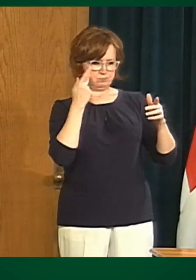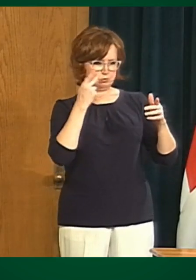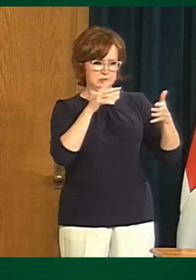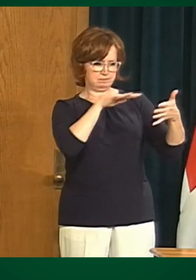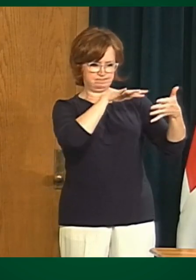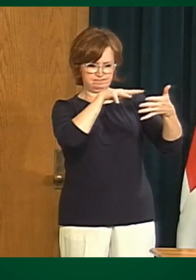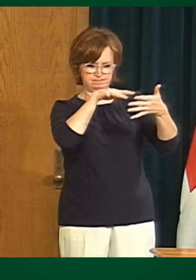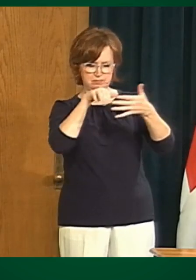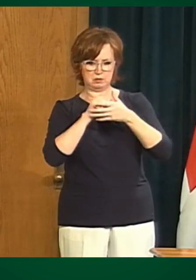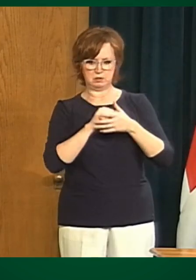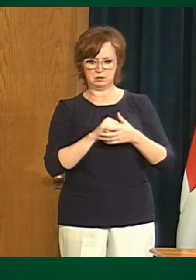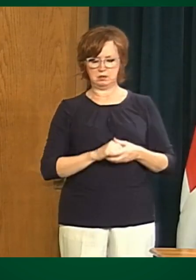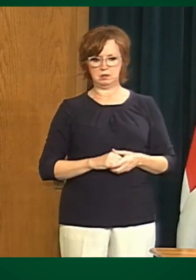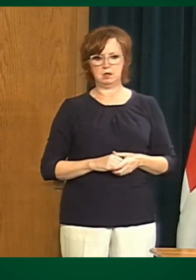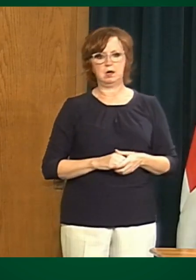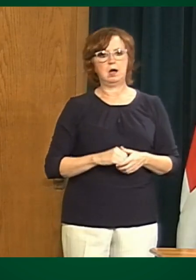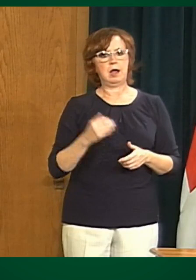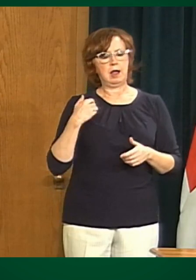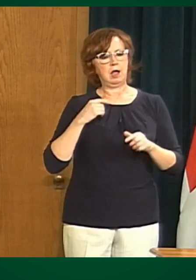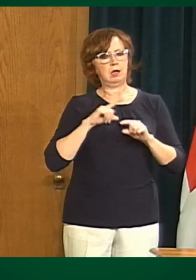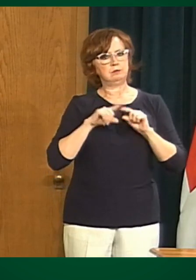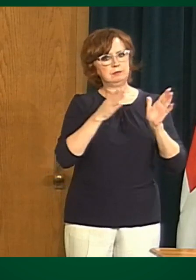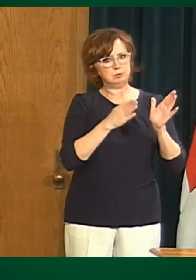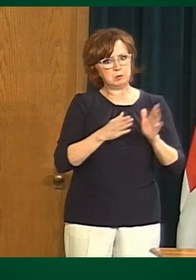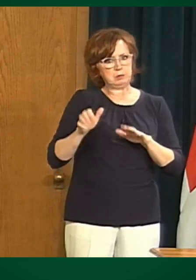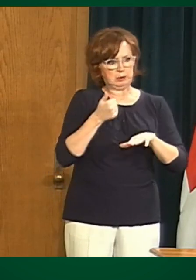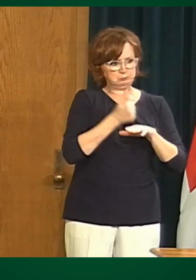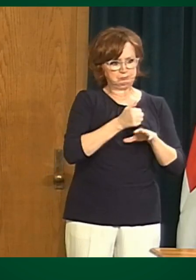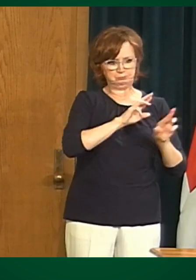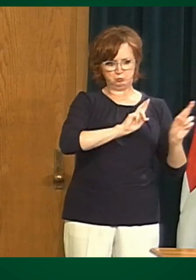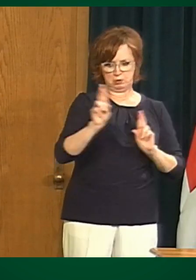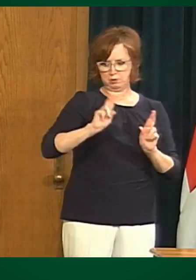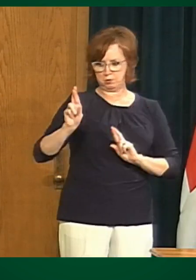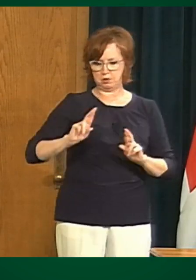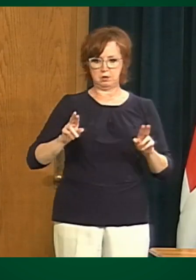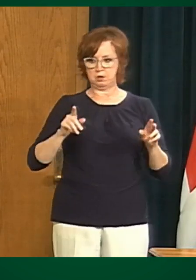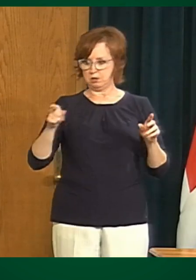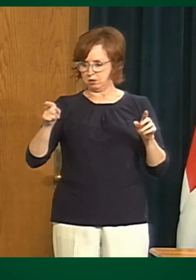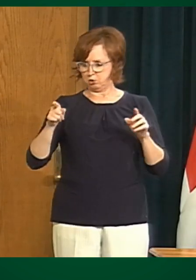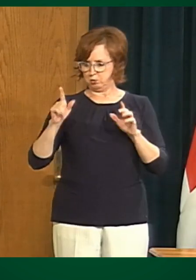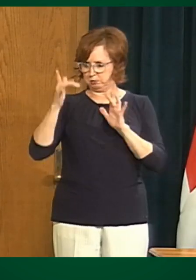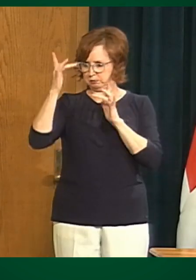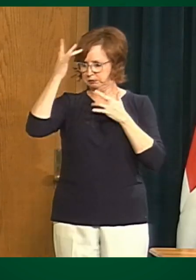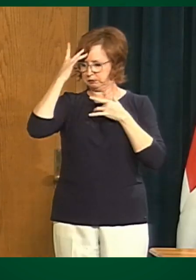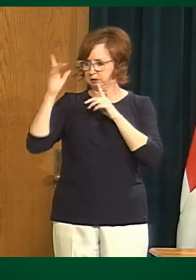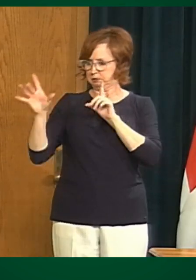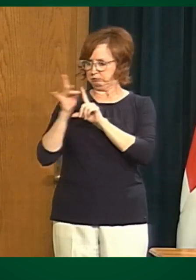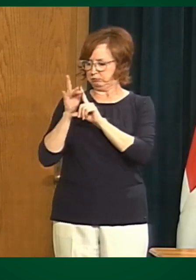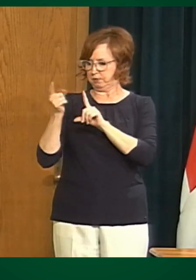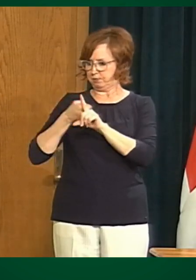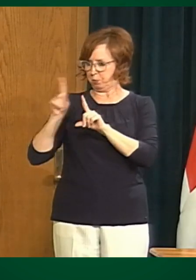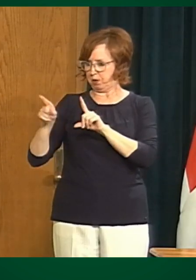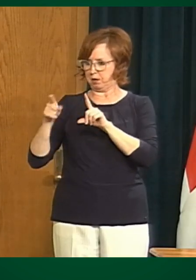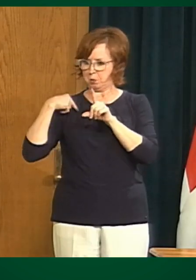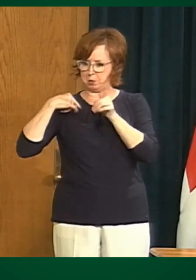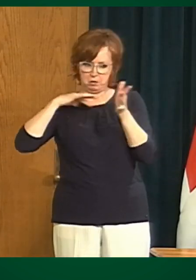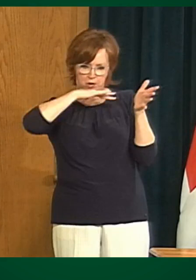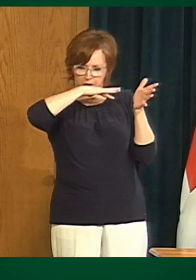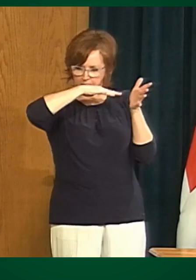certain number of strategies, and vigorous contact tracing is one of those